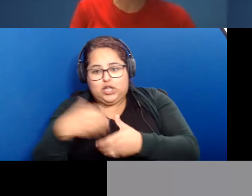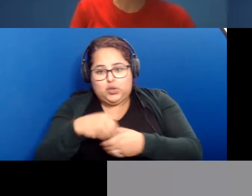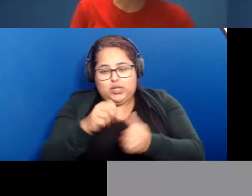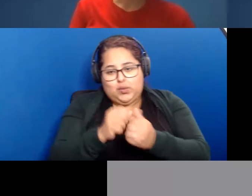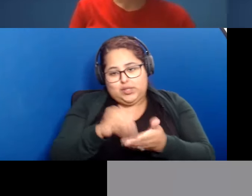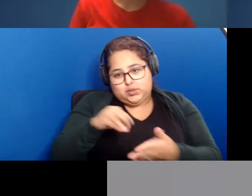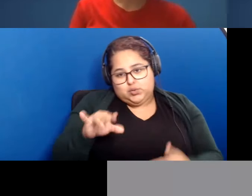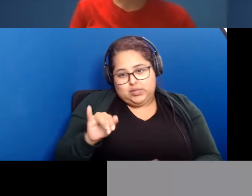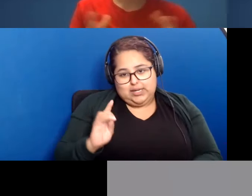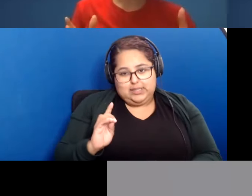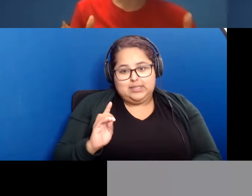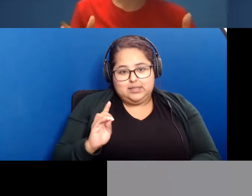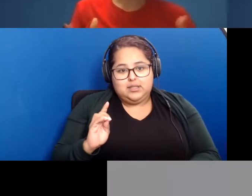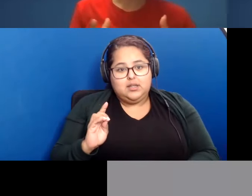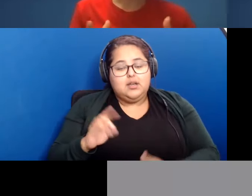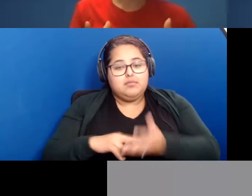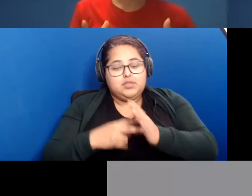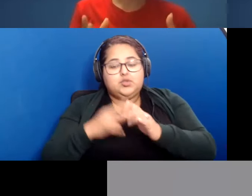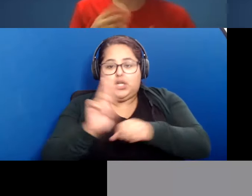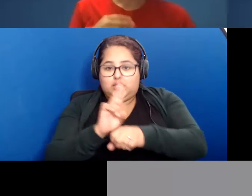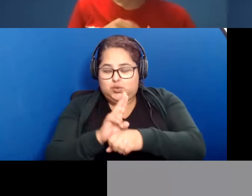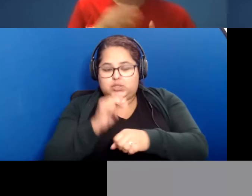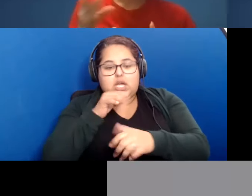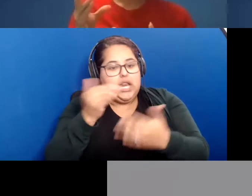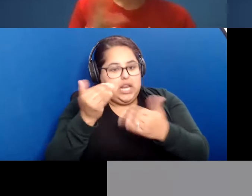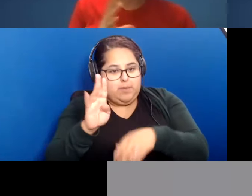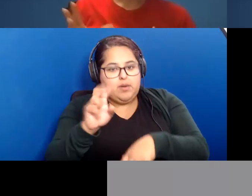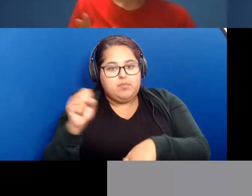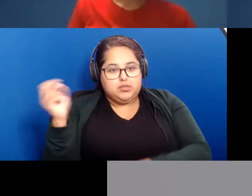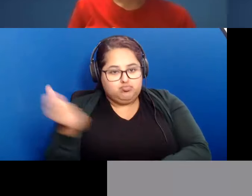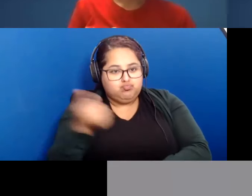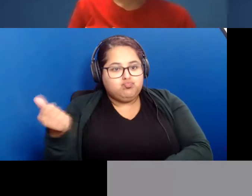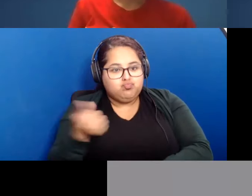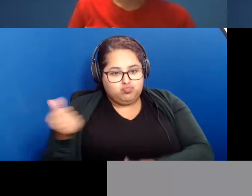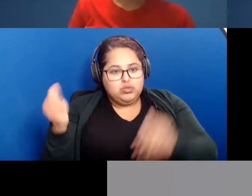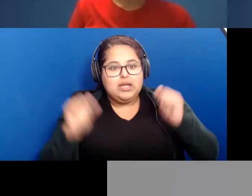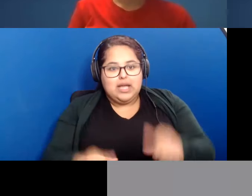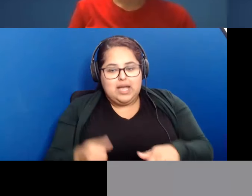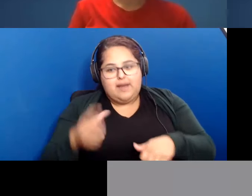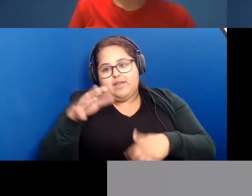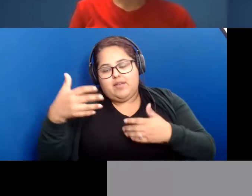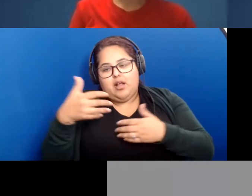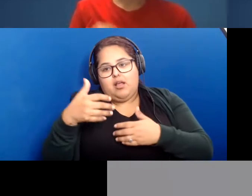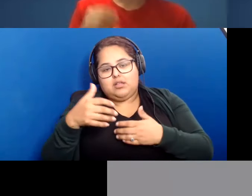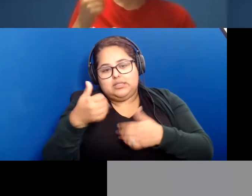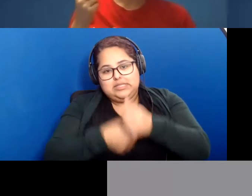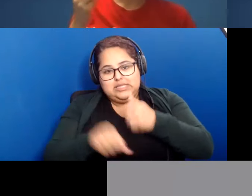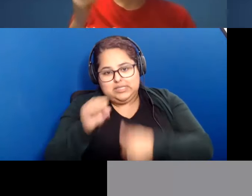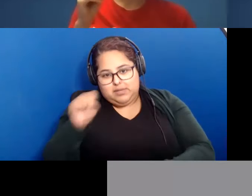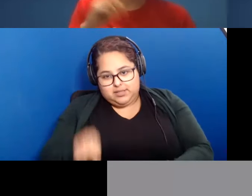student ID card. So you can ride the bus unlimited with $5 per semester. You